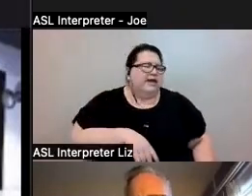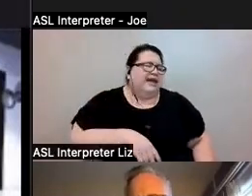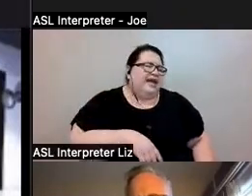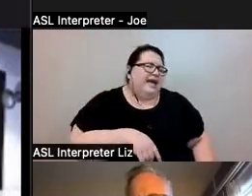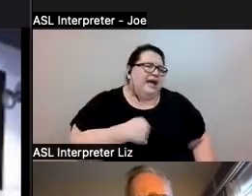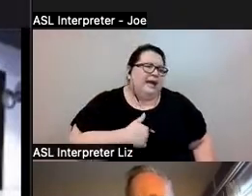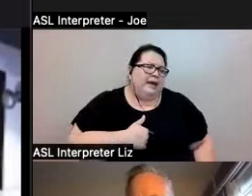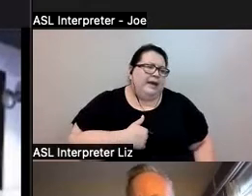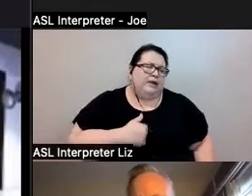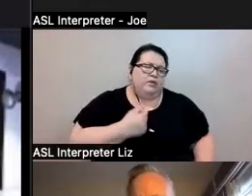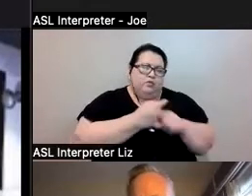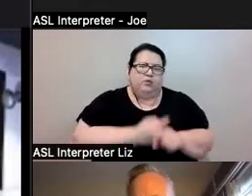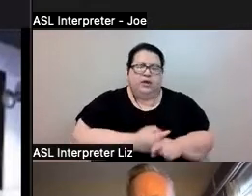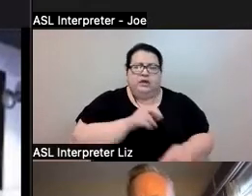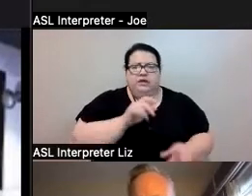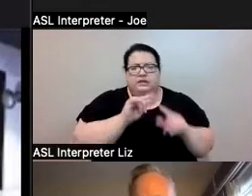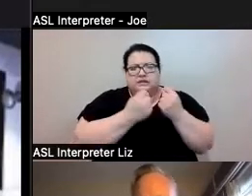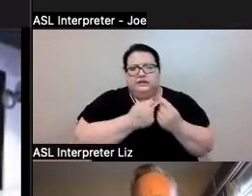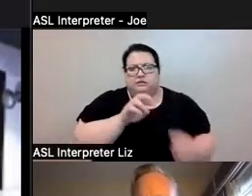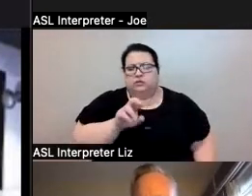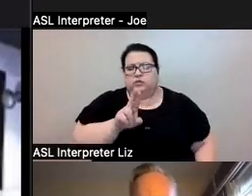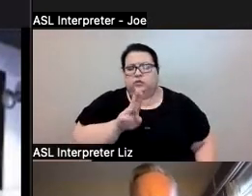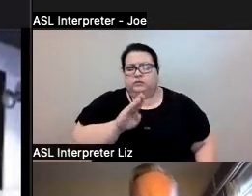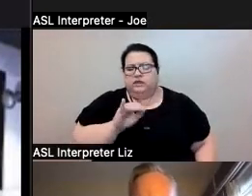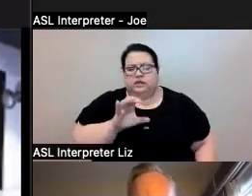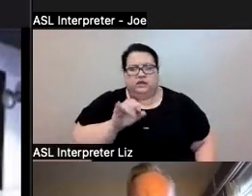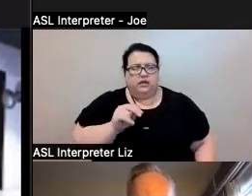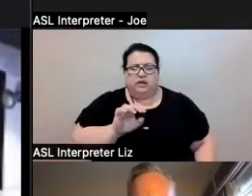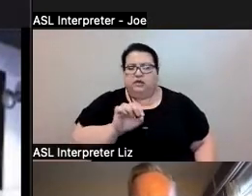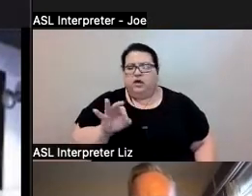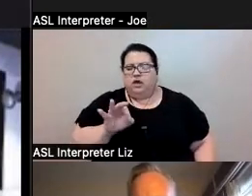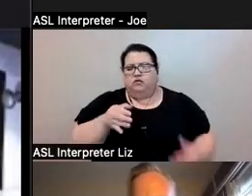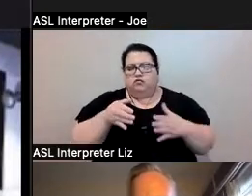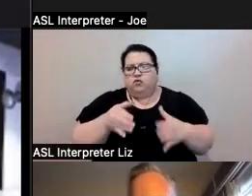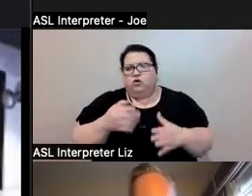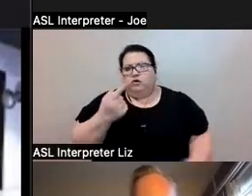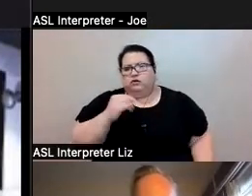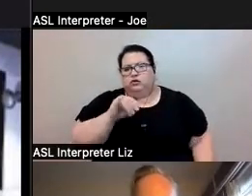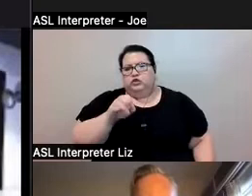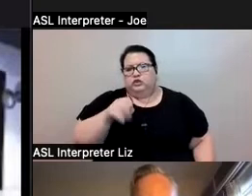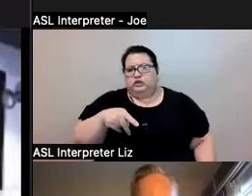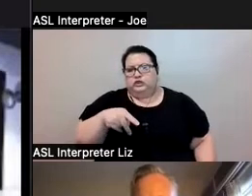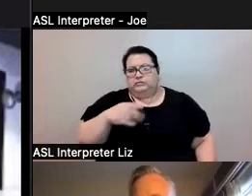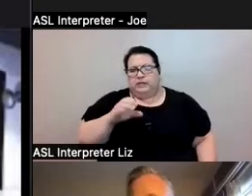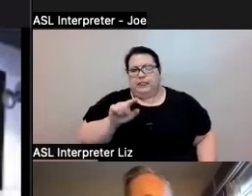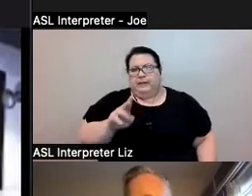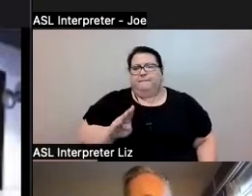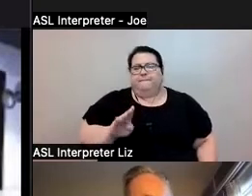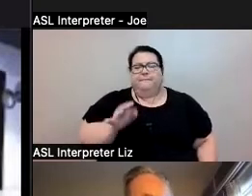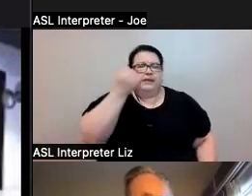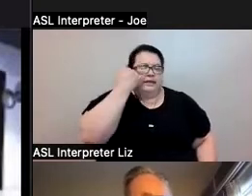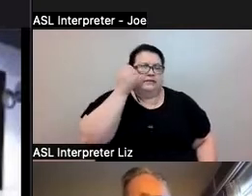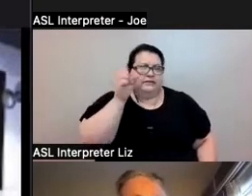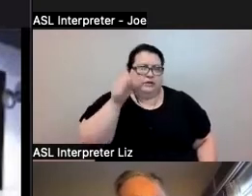I'm correct, is Team Rubicon the off-road for Jeep club? If it